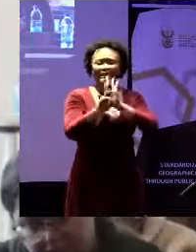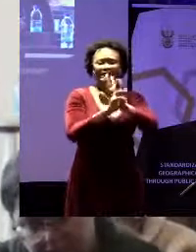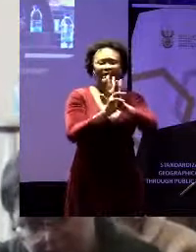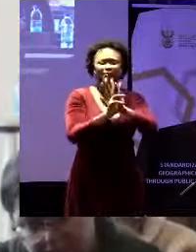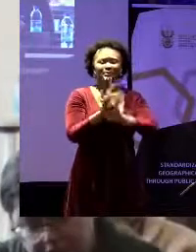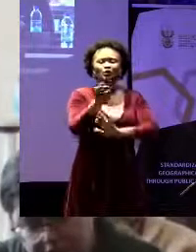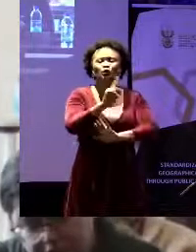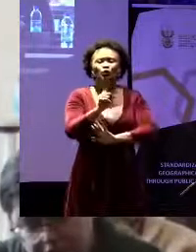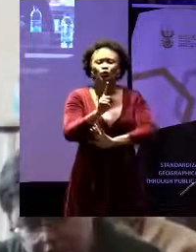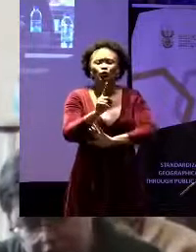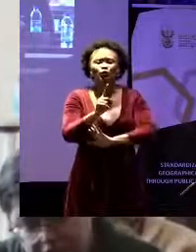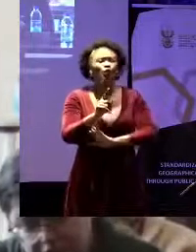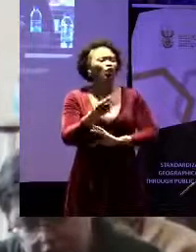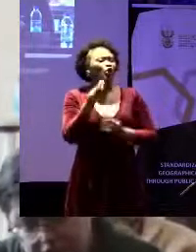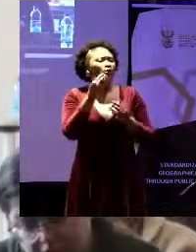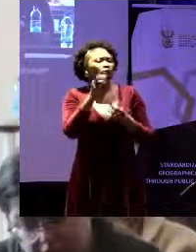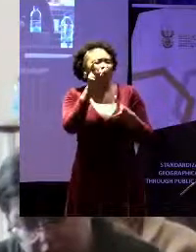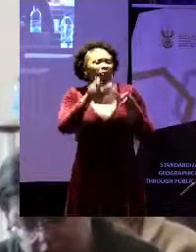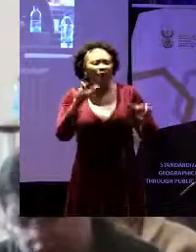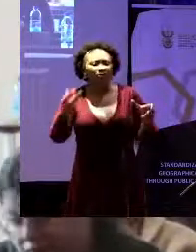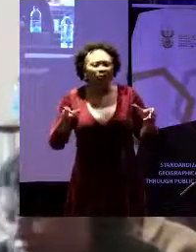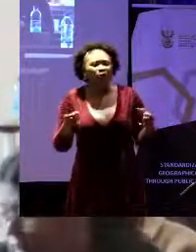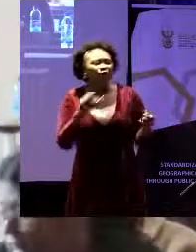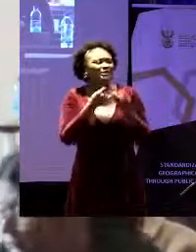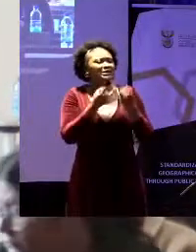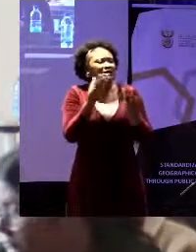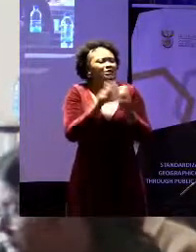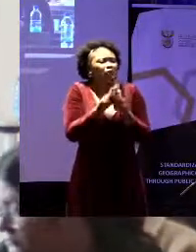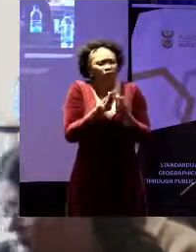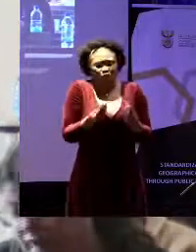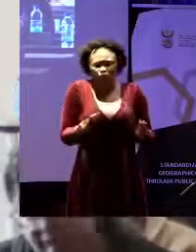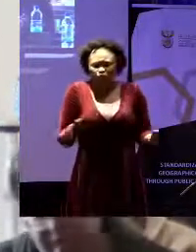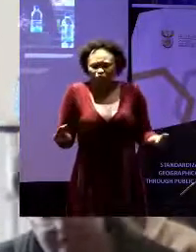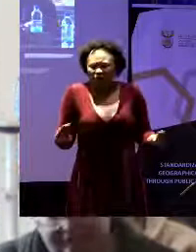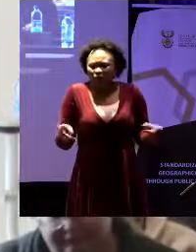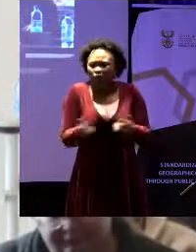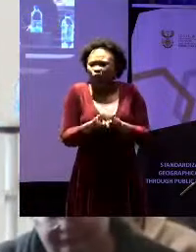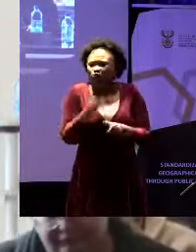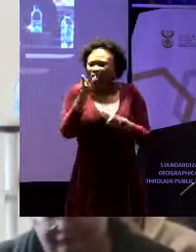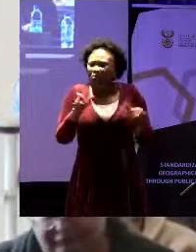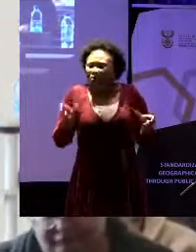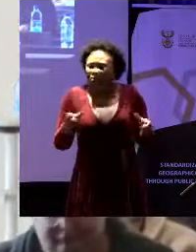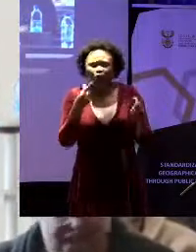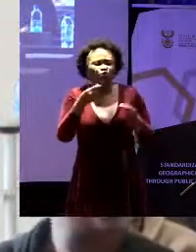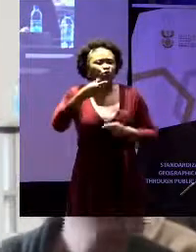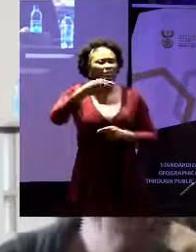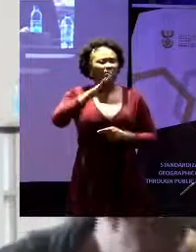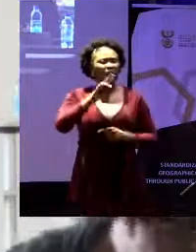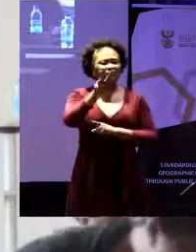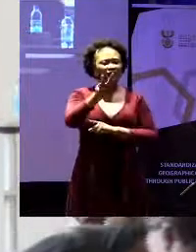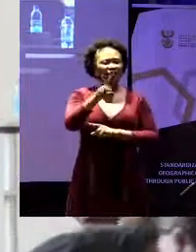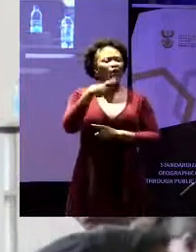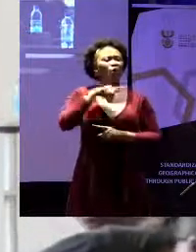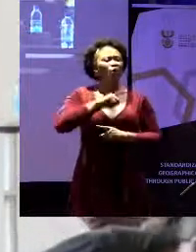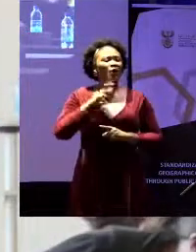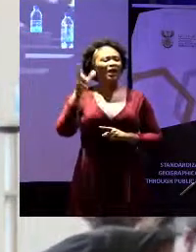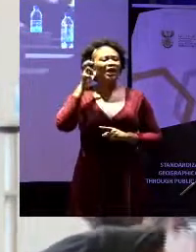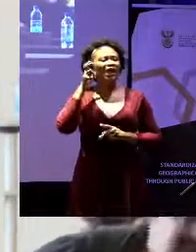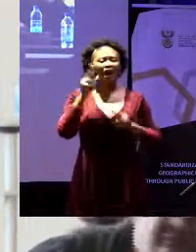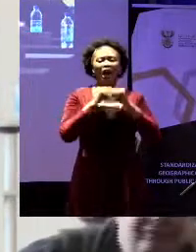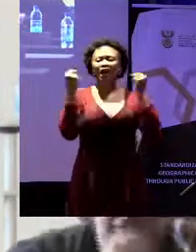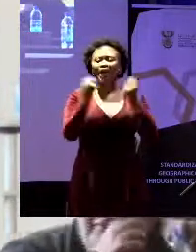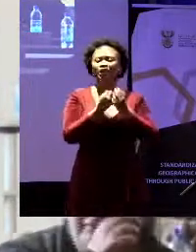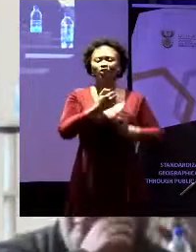serial killers, and the perpetrators of genocide against our people. We are hearing national and provincial departments